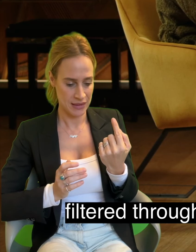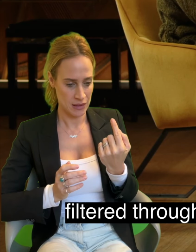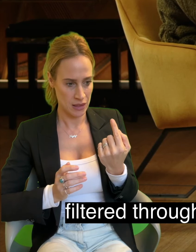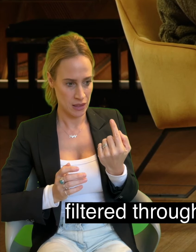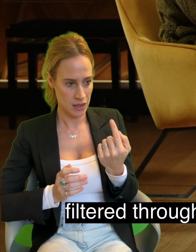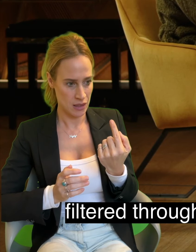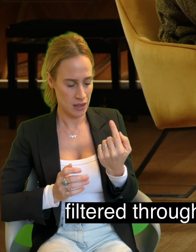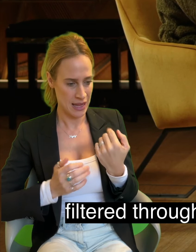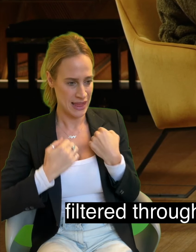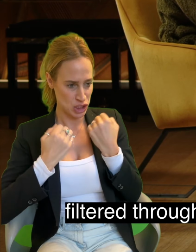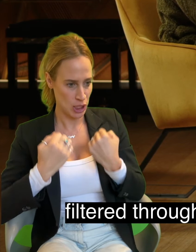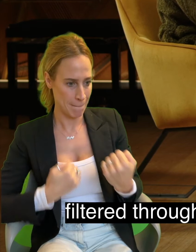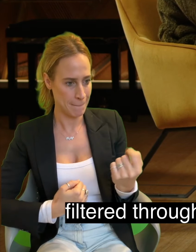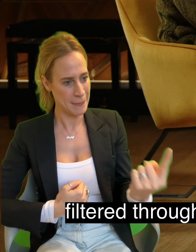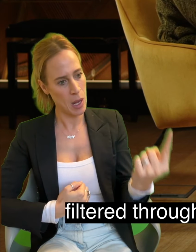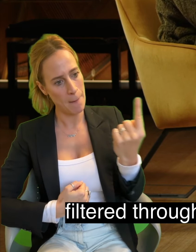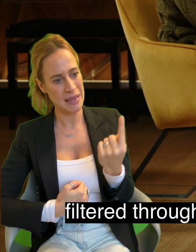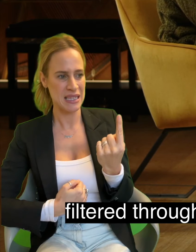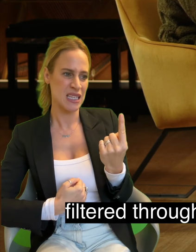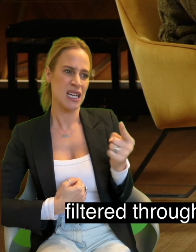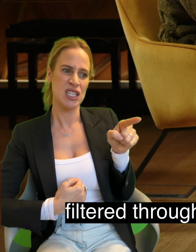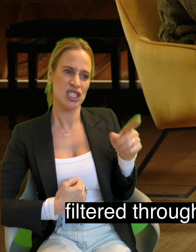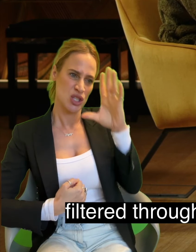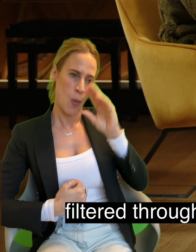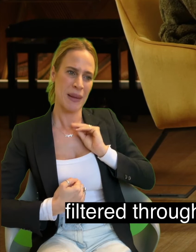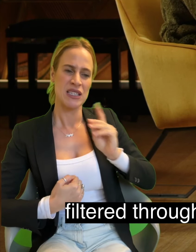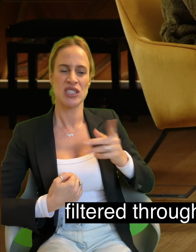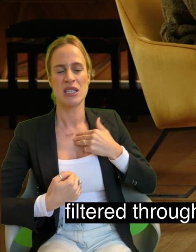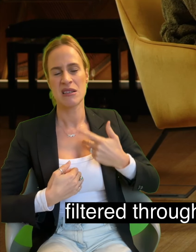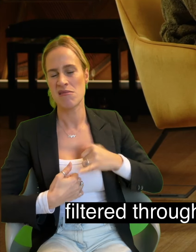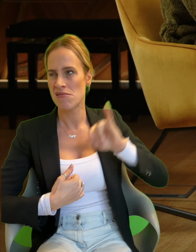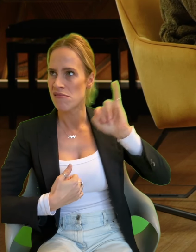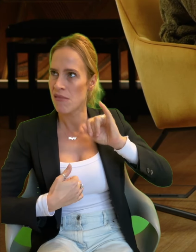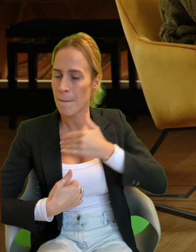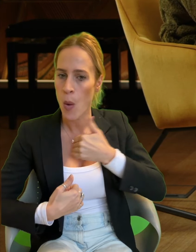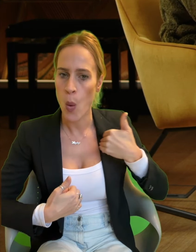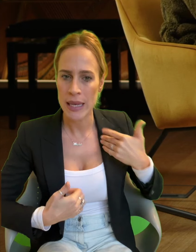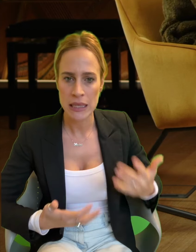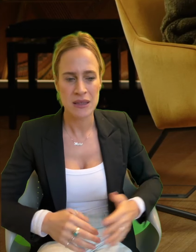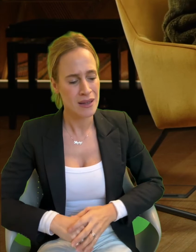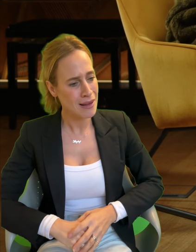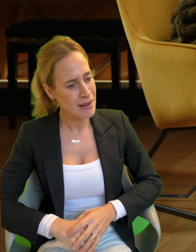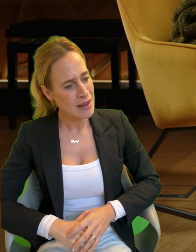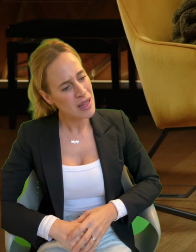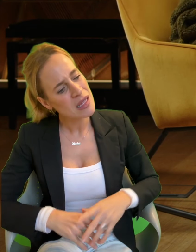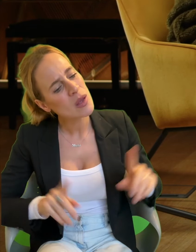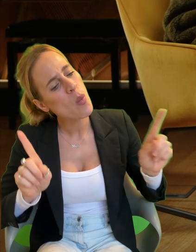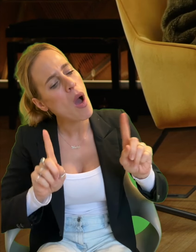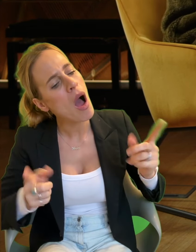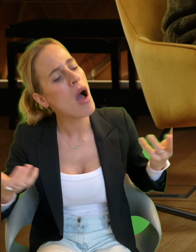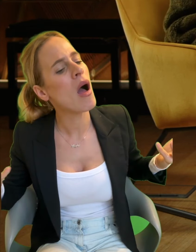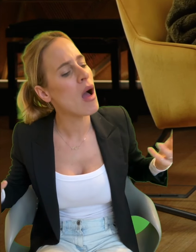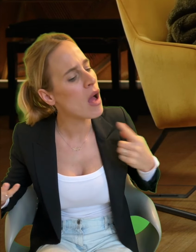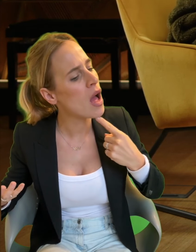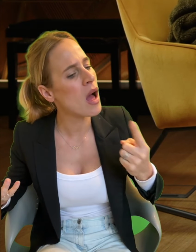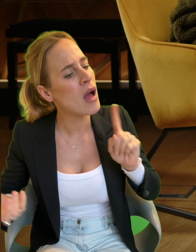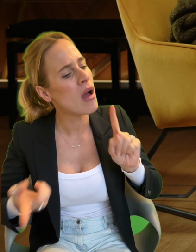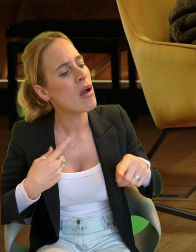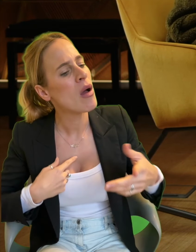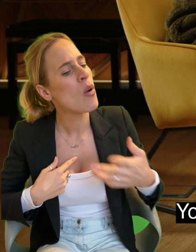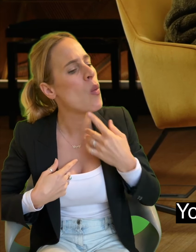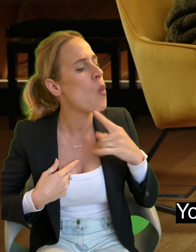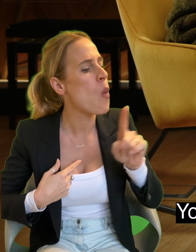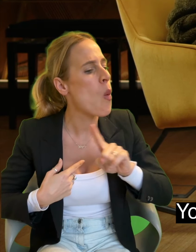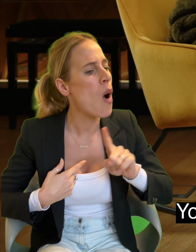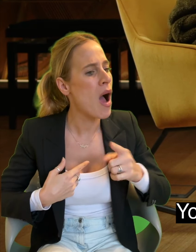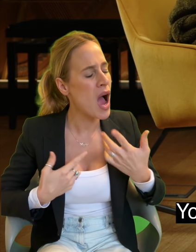Filtered through to the brunch and got to about 5 o'clock, now she's had a bad day. I said, a bad day? What? You work in town in